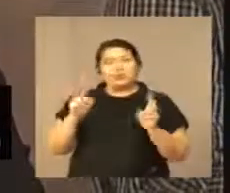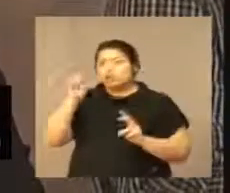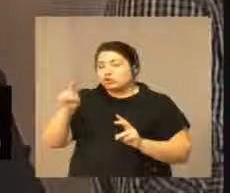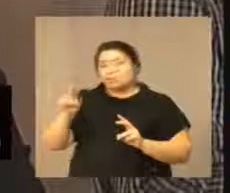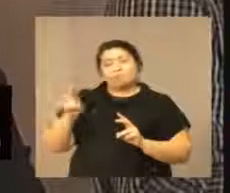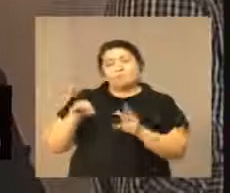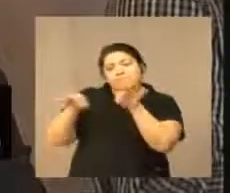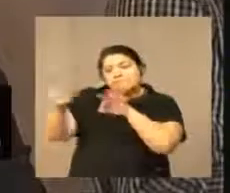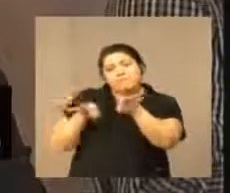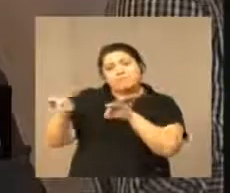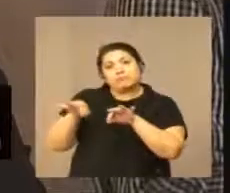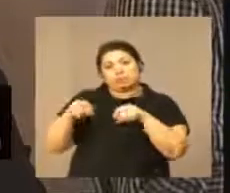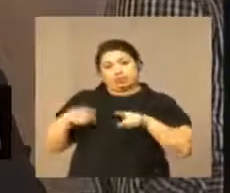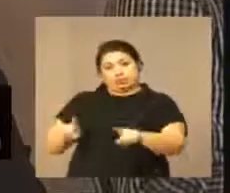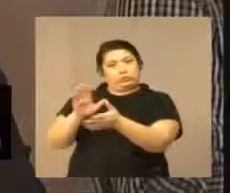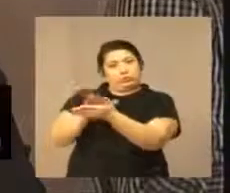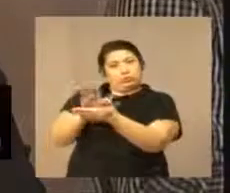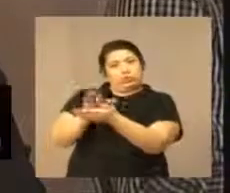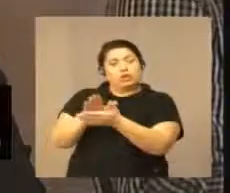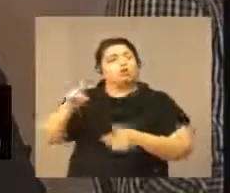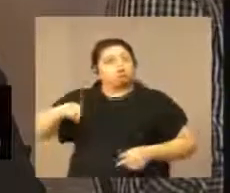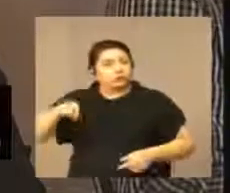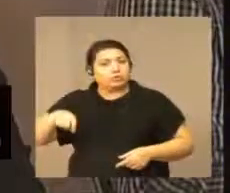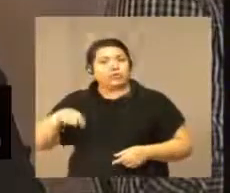schools to everyone.